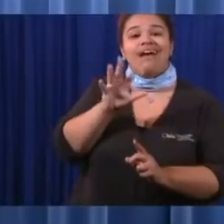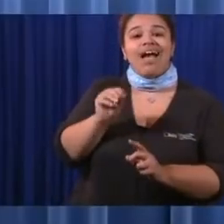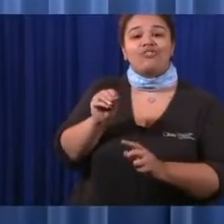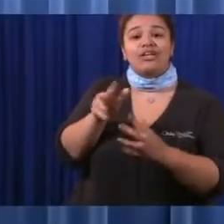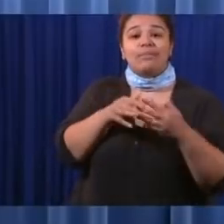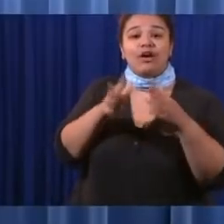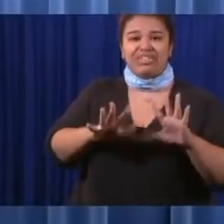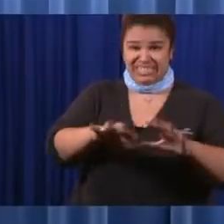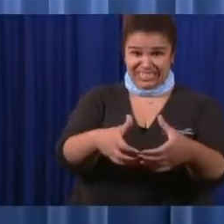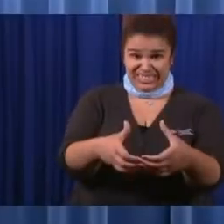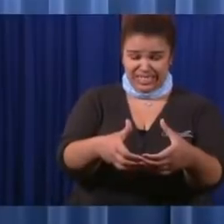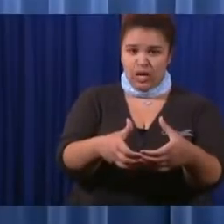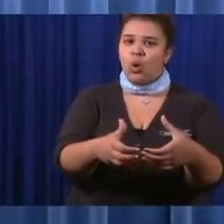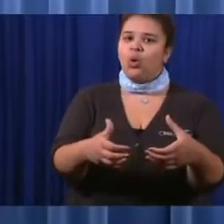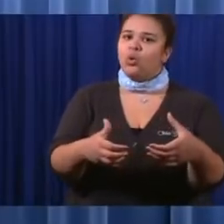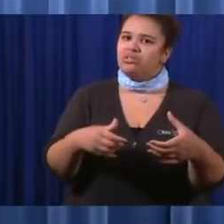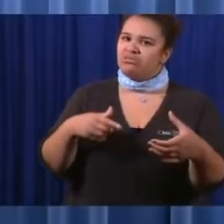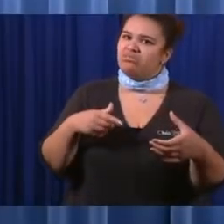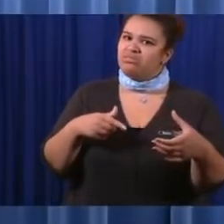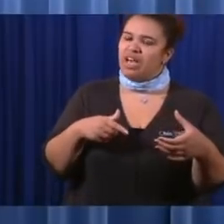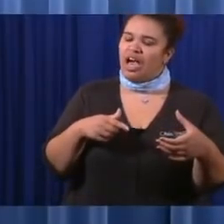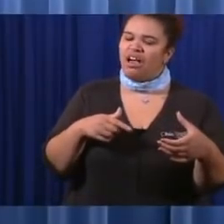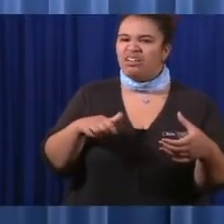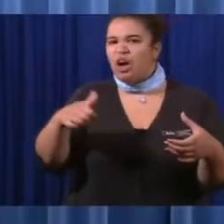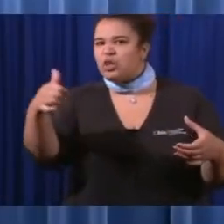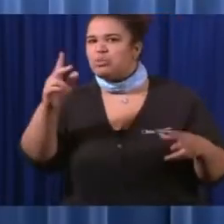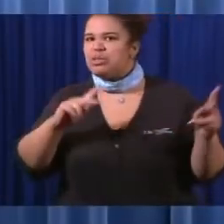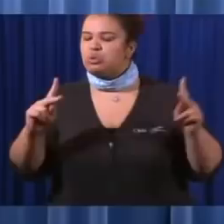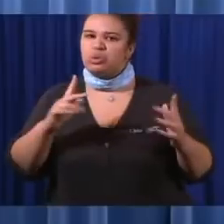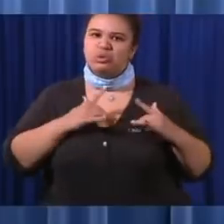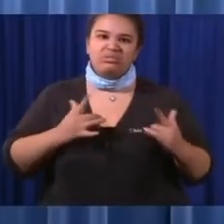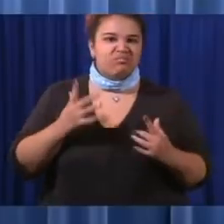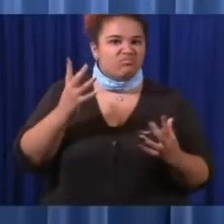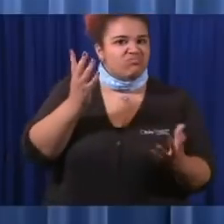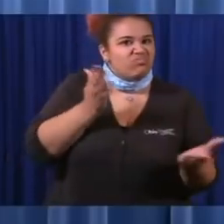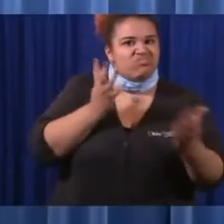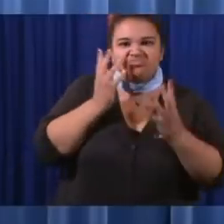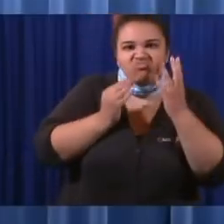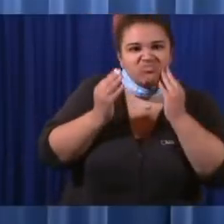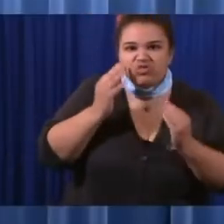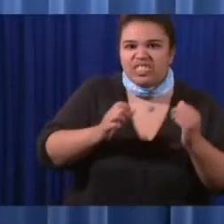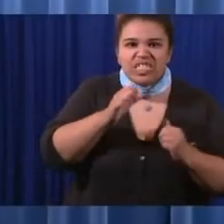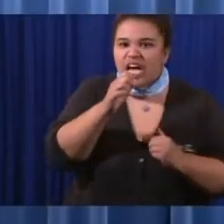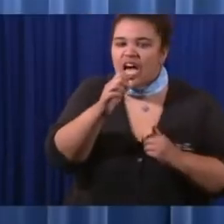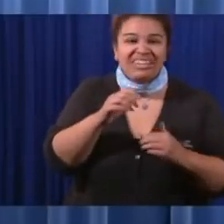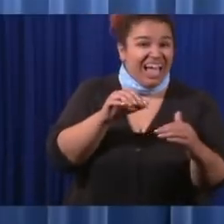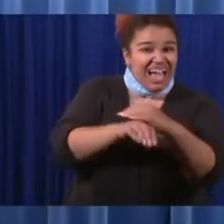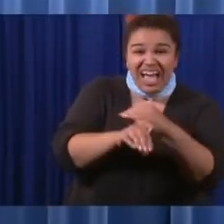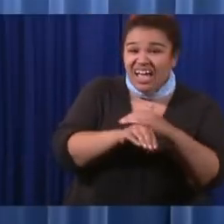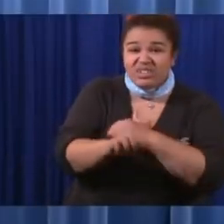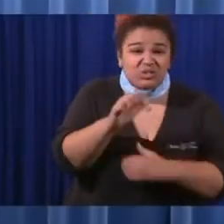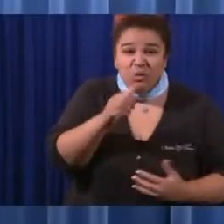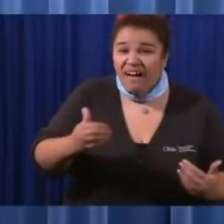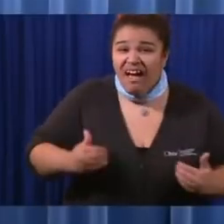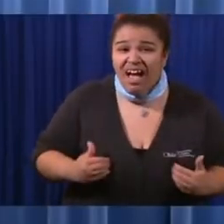sometimes very underserved. And so action is what I think is needed. Action is what we will have.